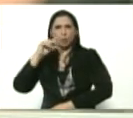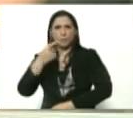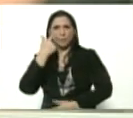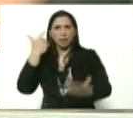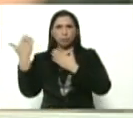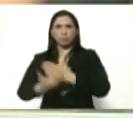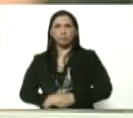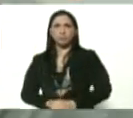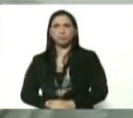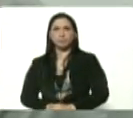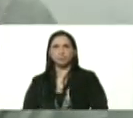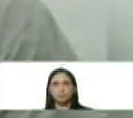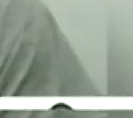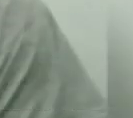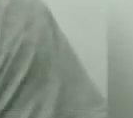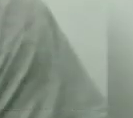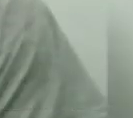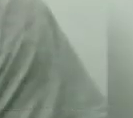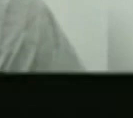Adelante.